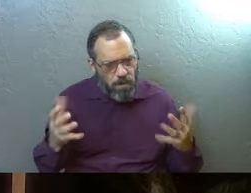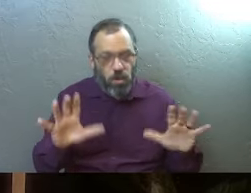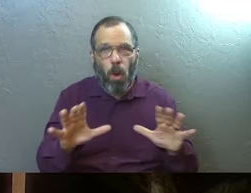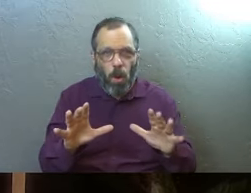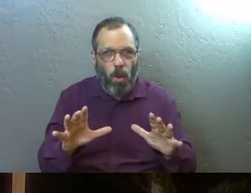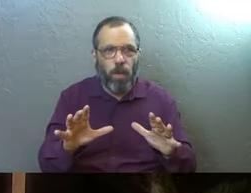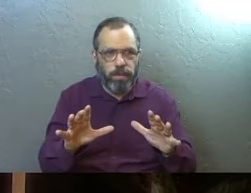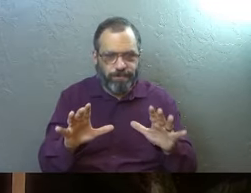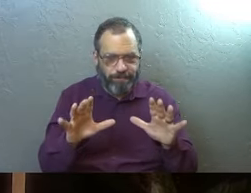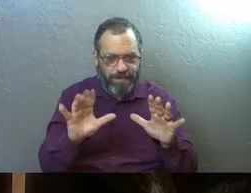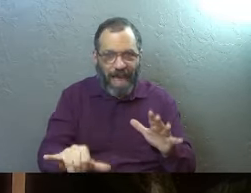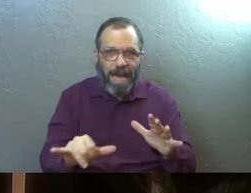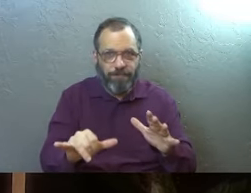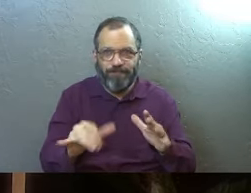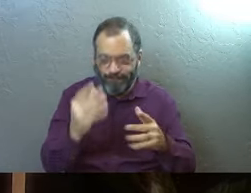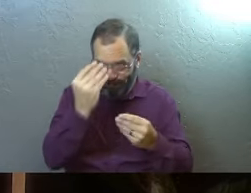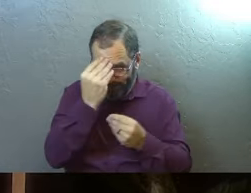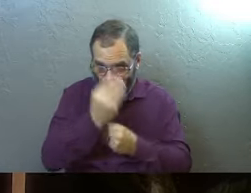take inventory real quick.